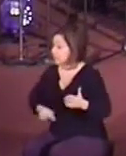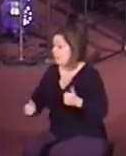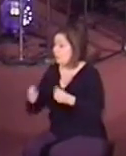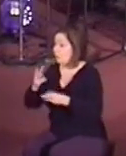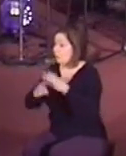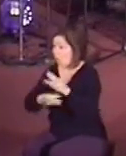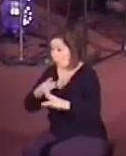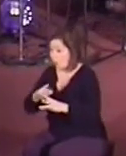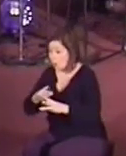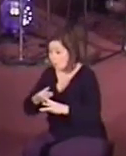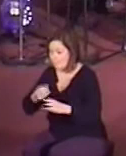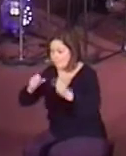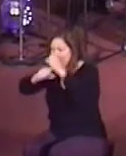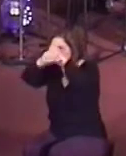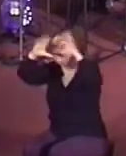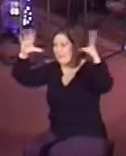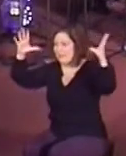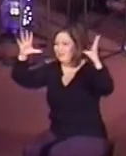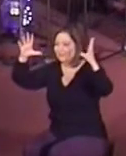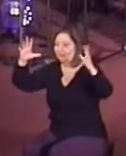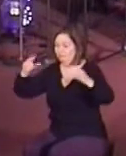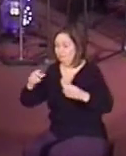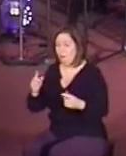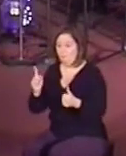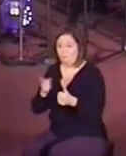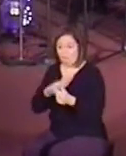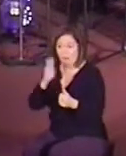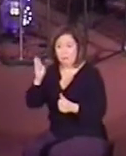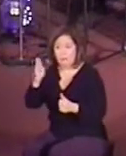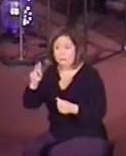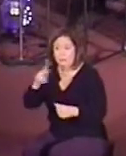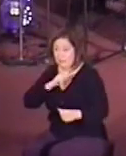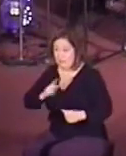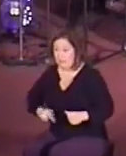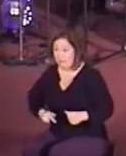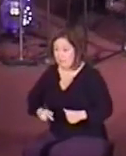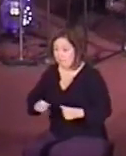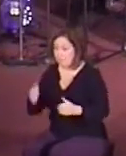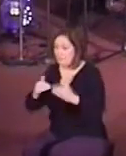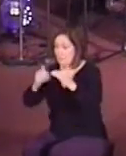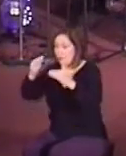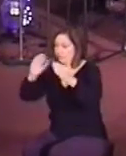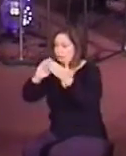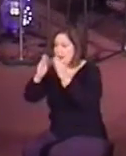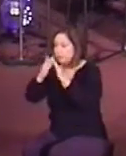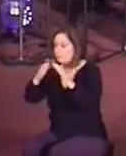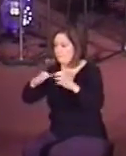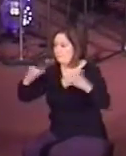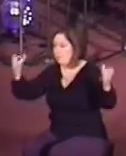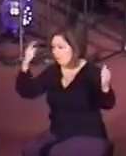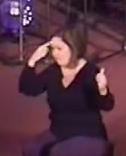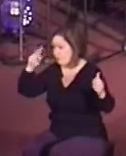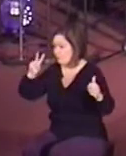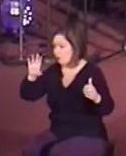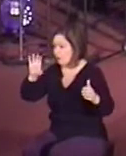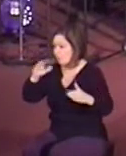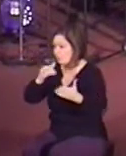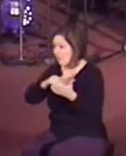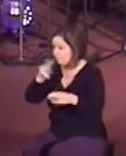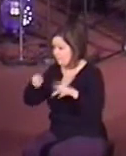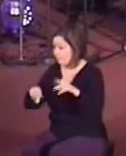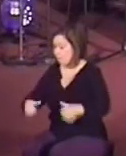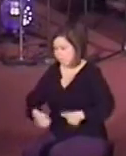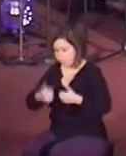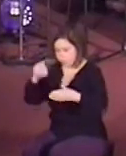world. And you can imagine, we talked about this in sermon number 1, how King Nebuchadnezzar had built a city large enough for about 200,000 people to